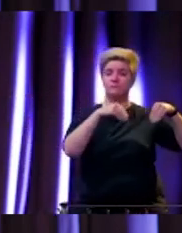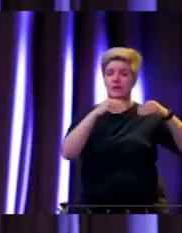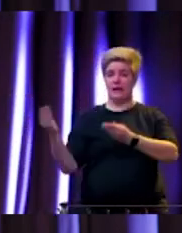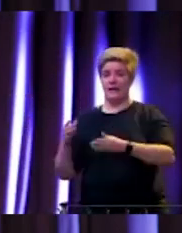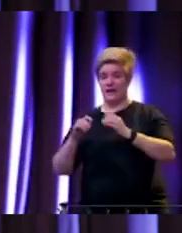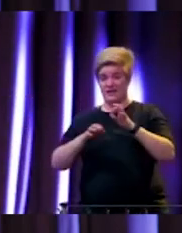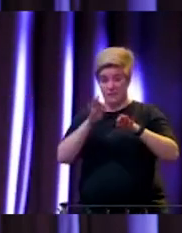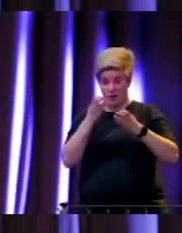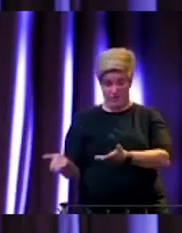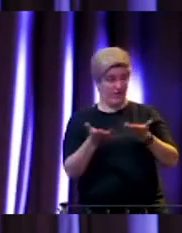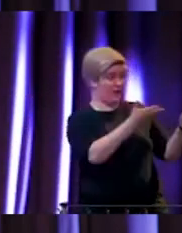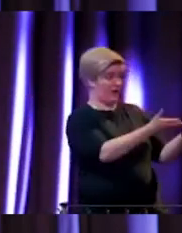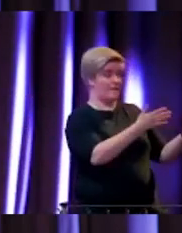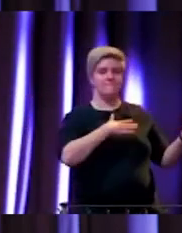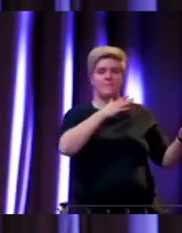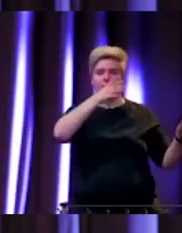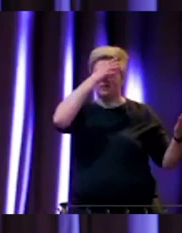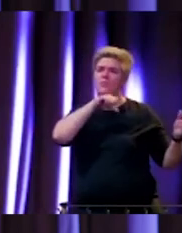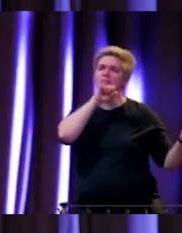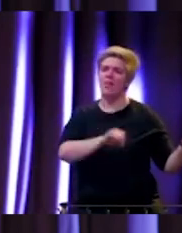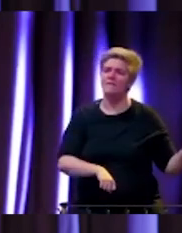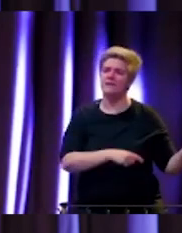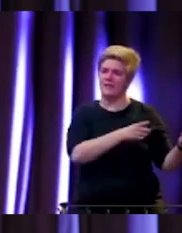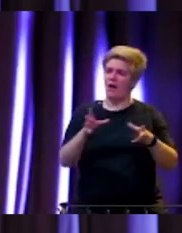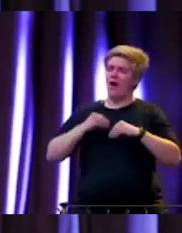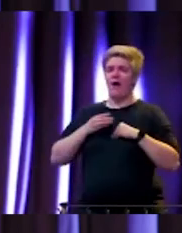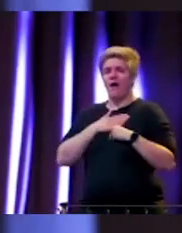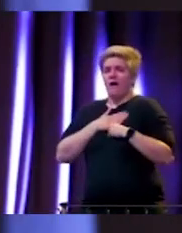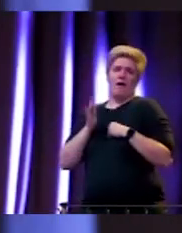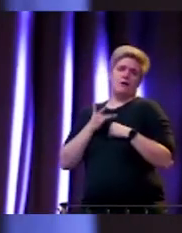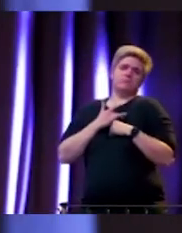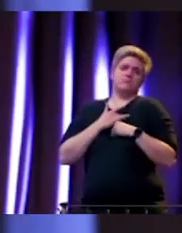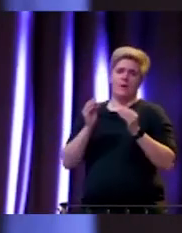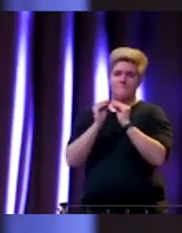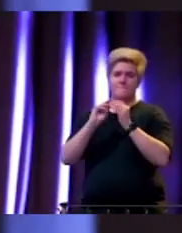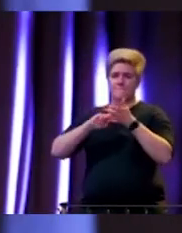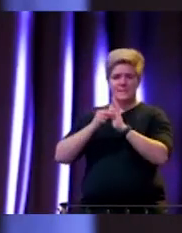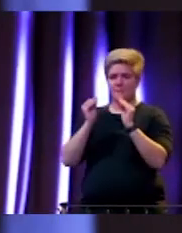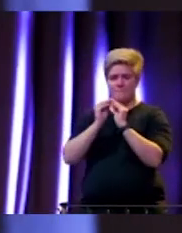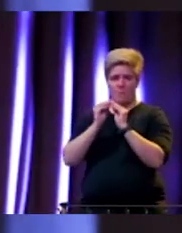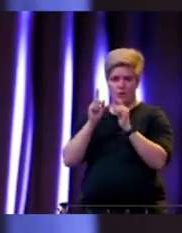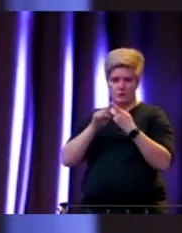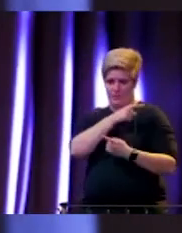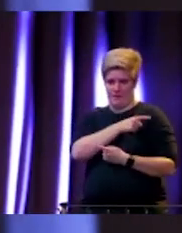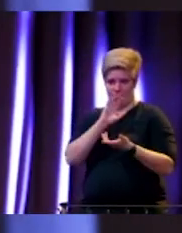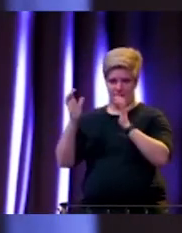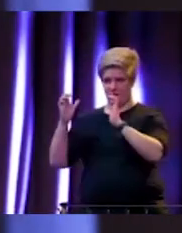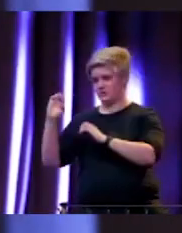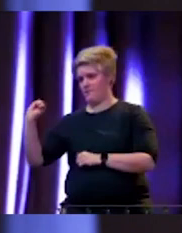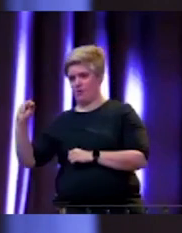so much, and it would mean so much more to them, more to them than anything else than the Mona Lisa could ever do. The relevancy